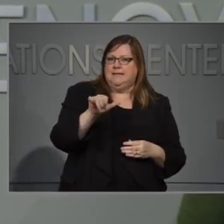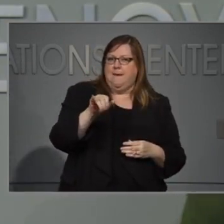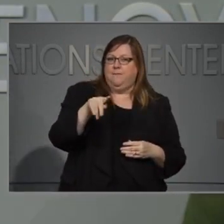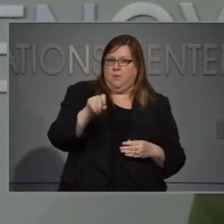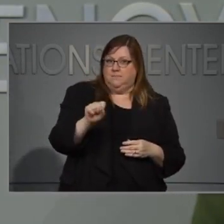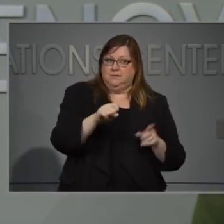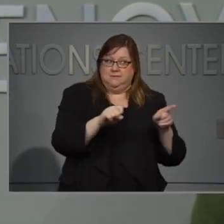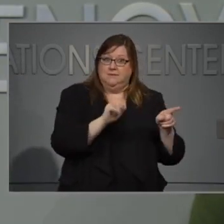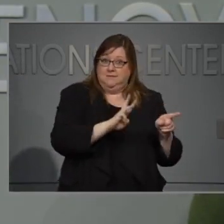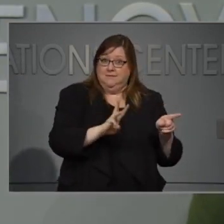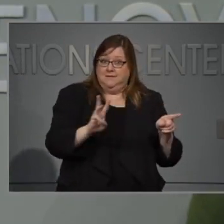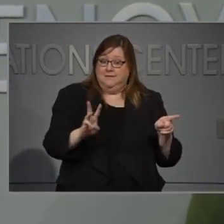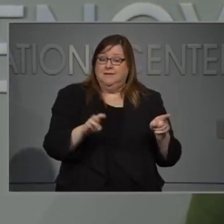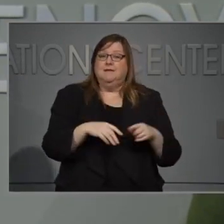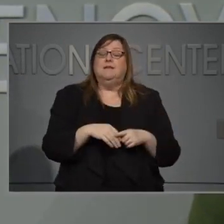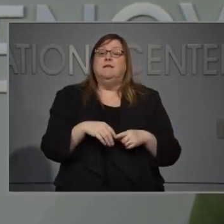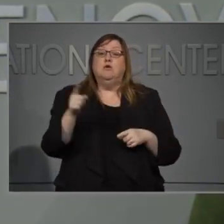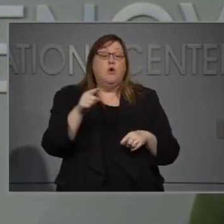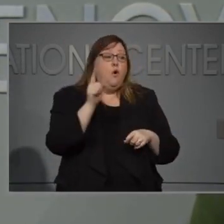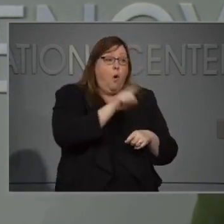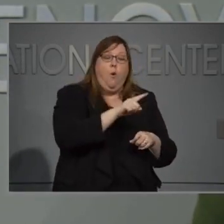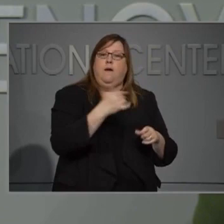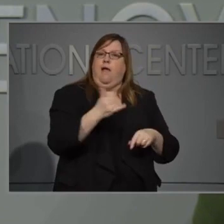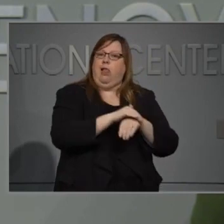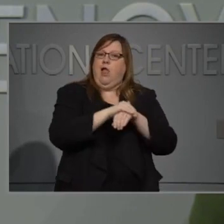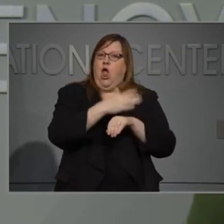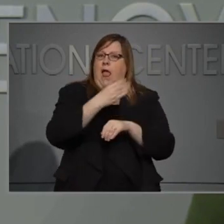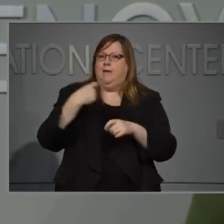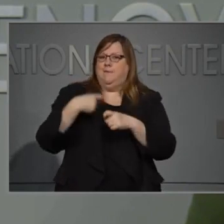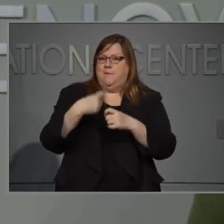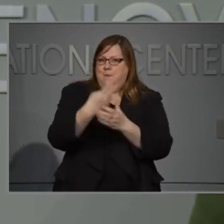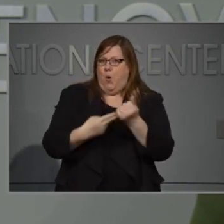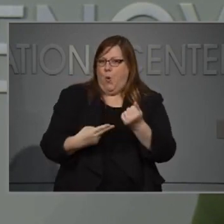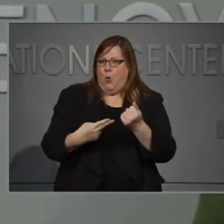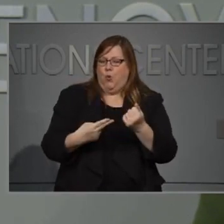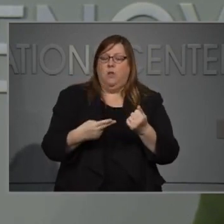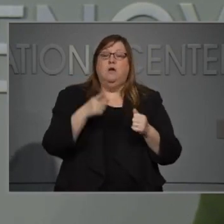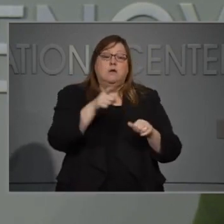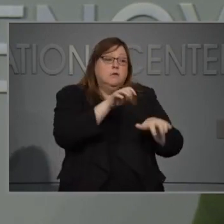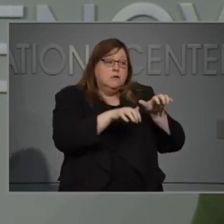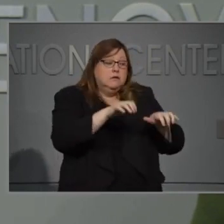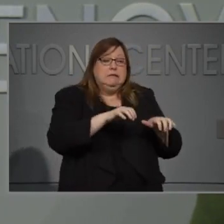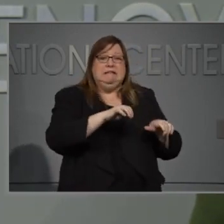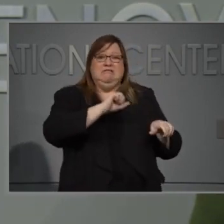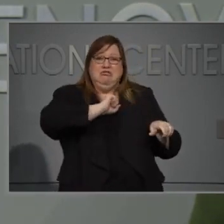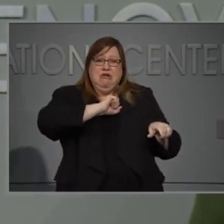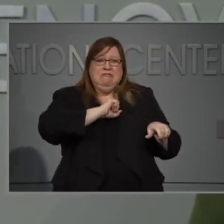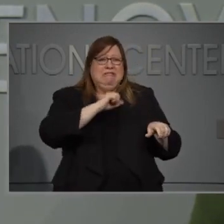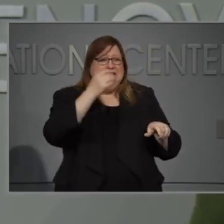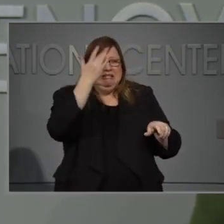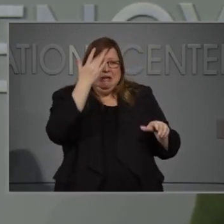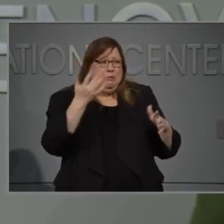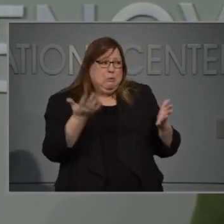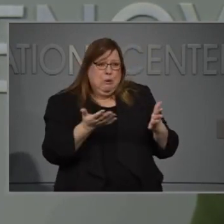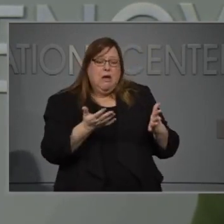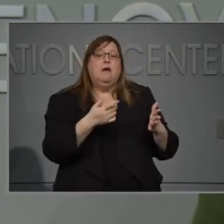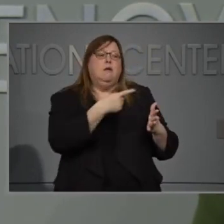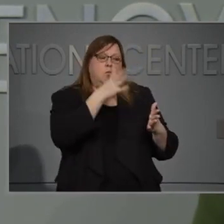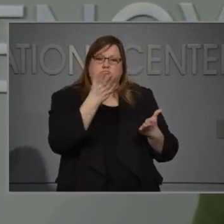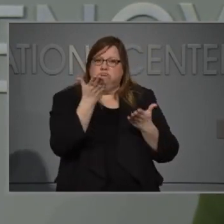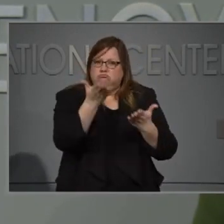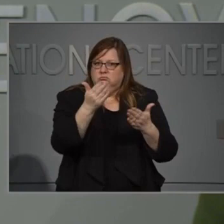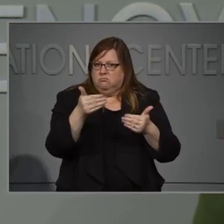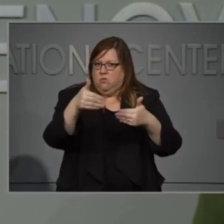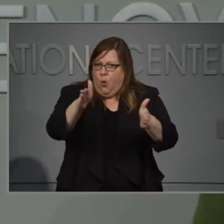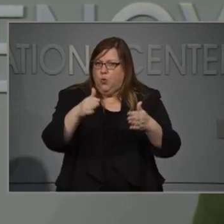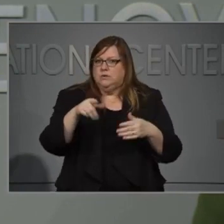they need to be tested for COVID-19 and to help people who have tested positive or have been exposed to COVID-19, making